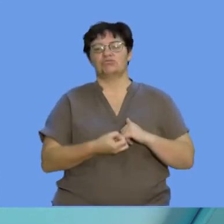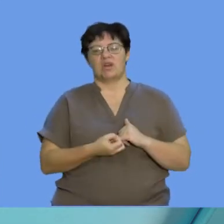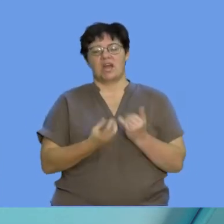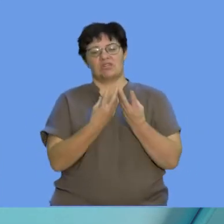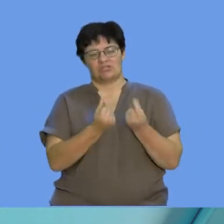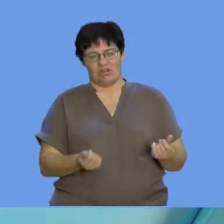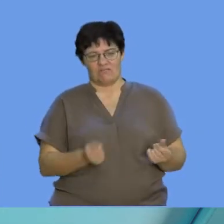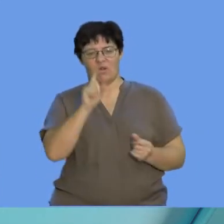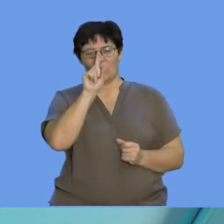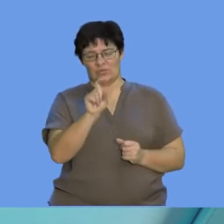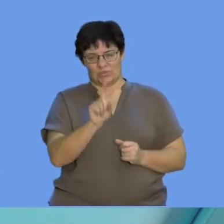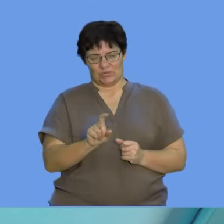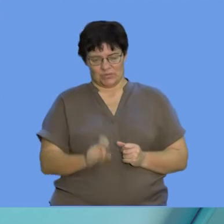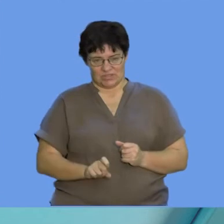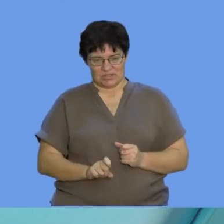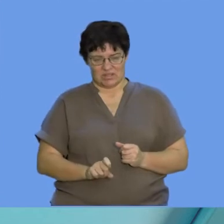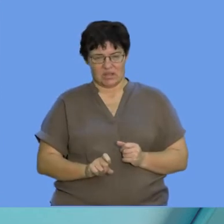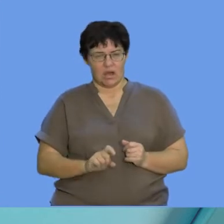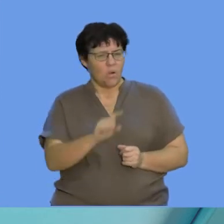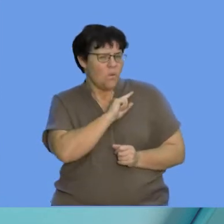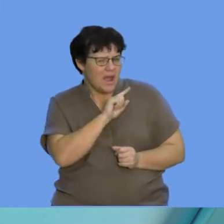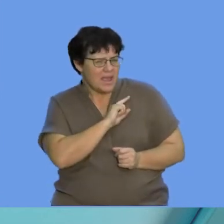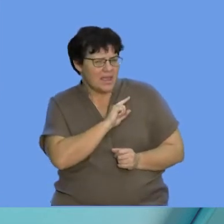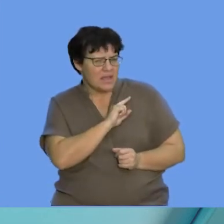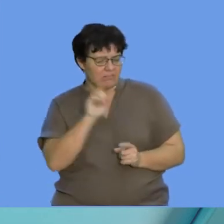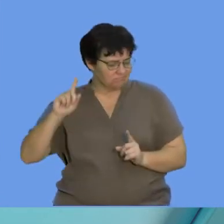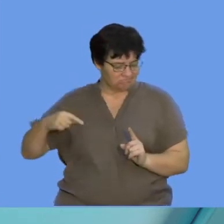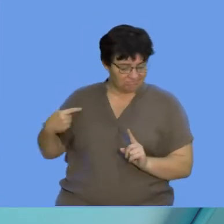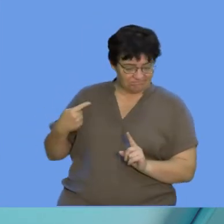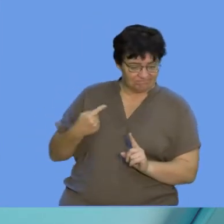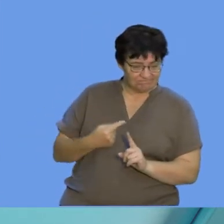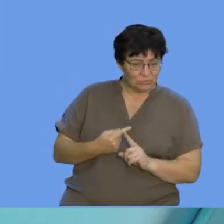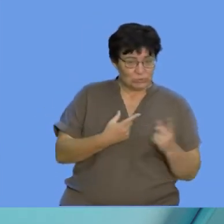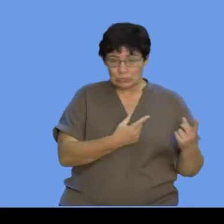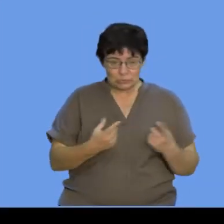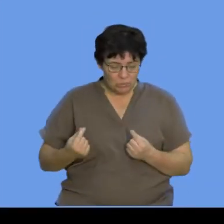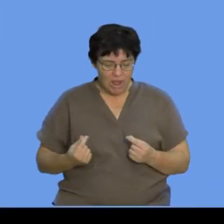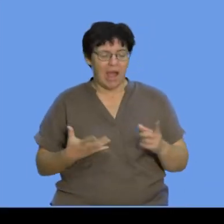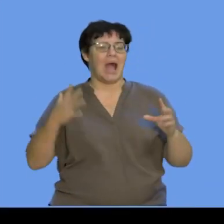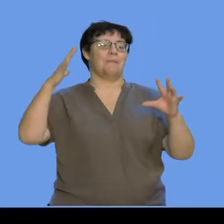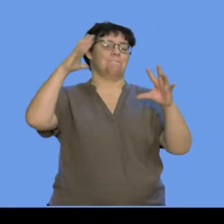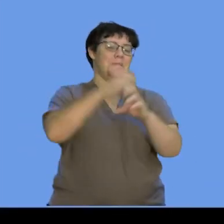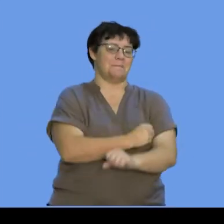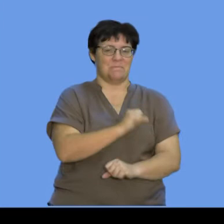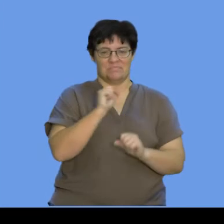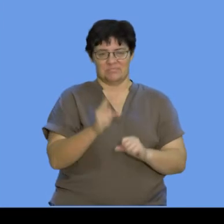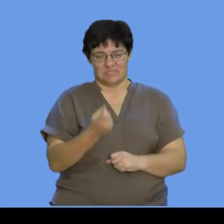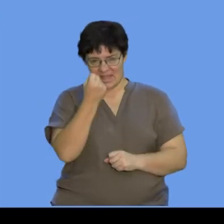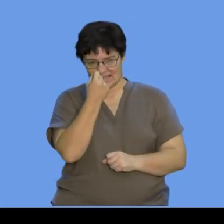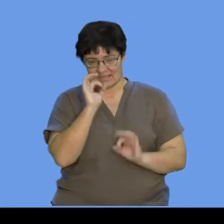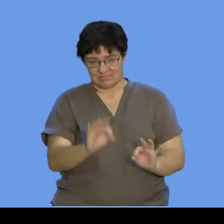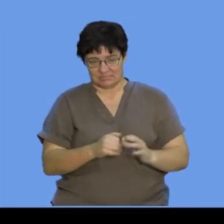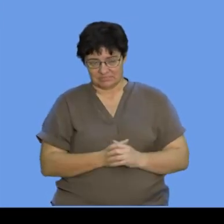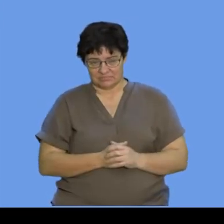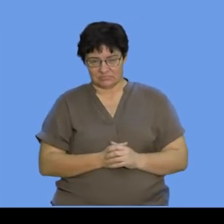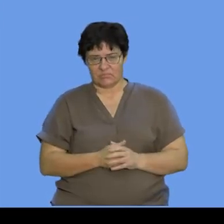some questions, just so that we can put everything we've done thus far into perspective. So what do I